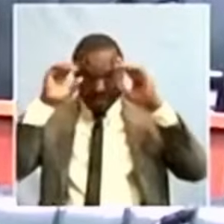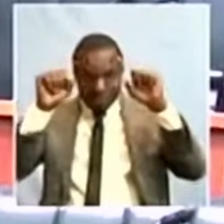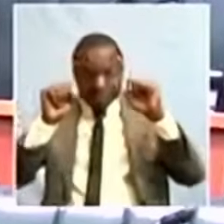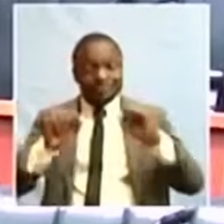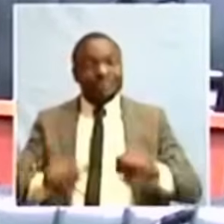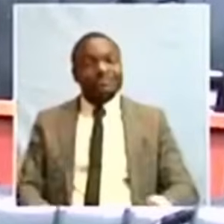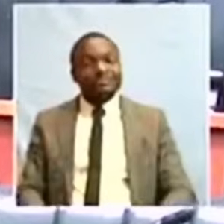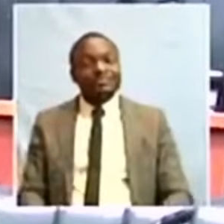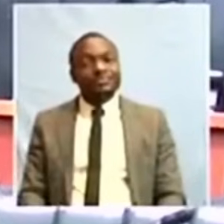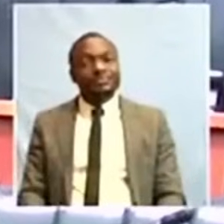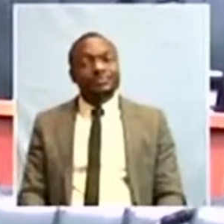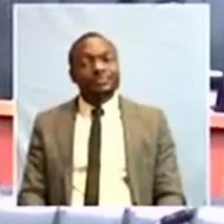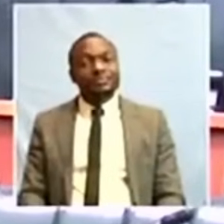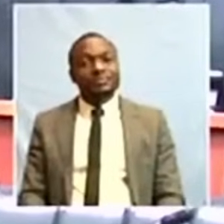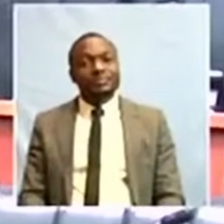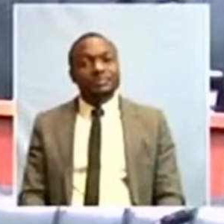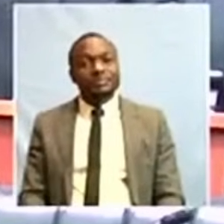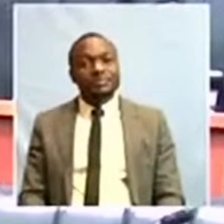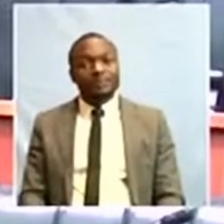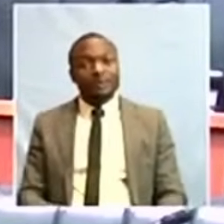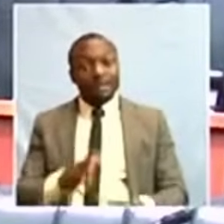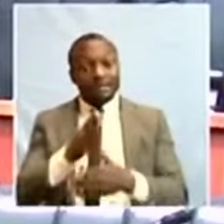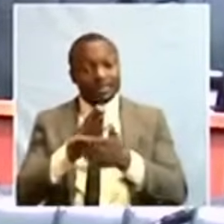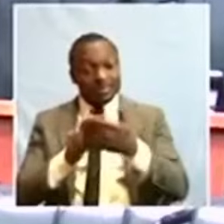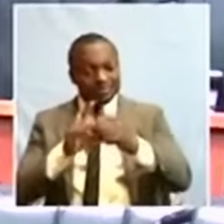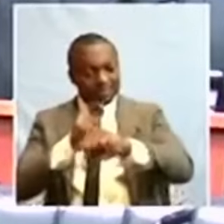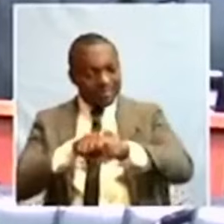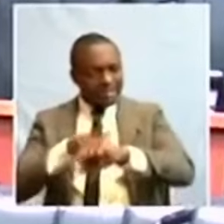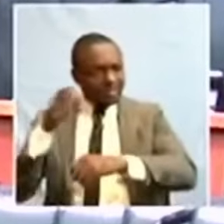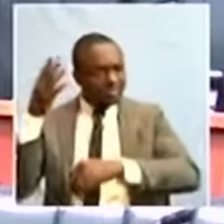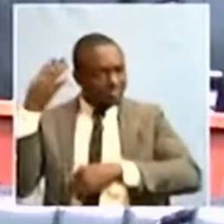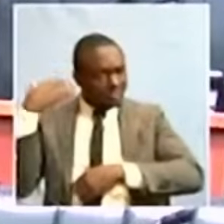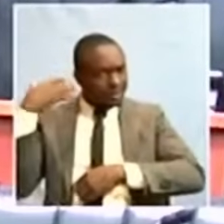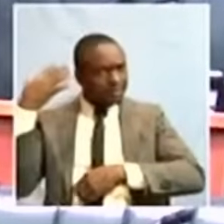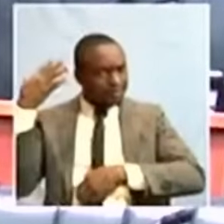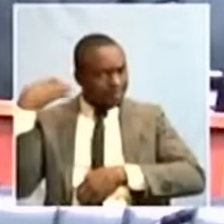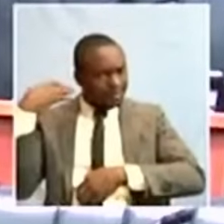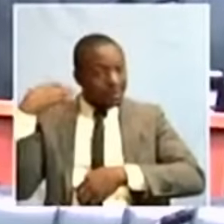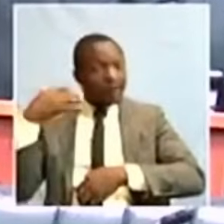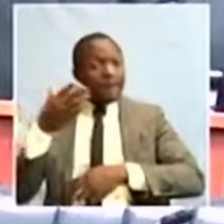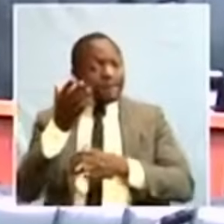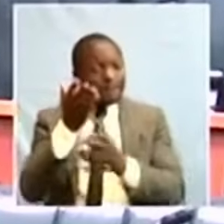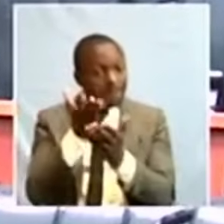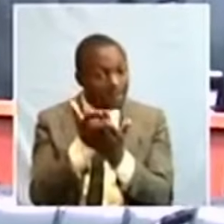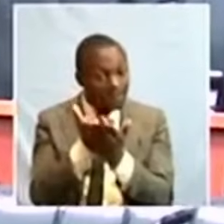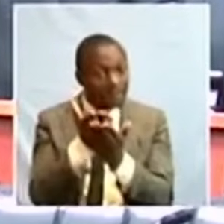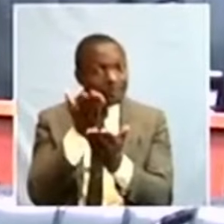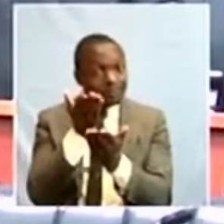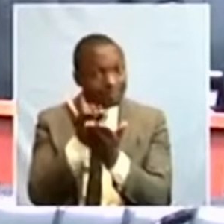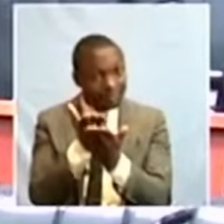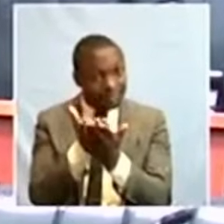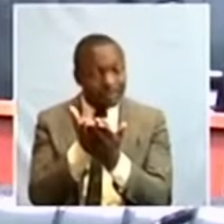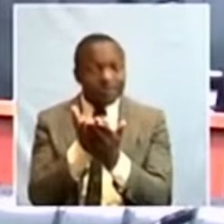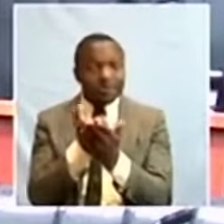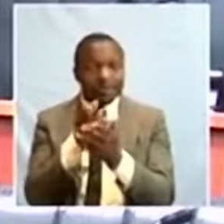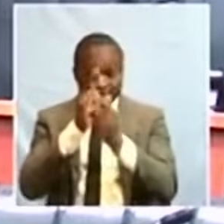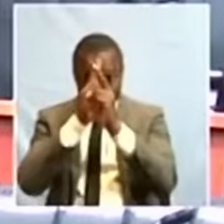Your Honor the Vice President, some time back we did plead with the Minister of Agriculture